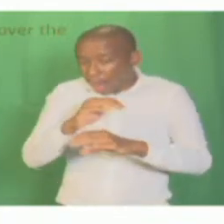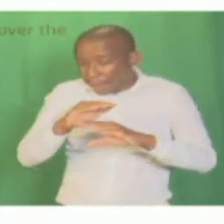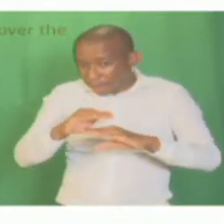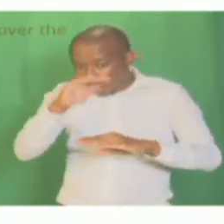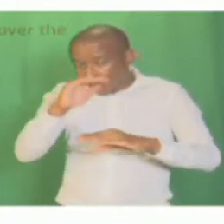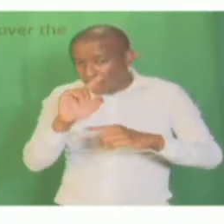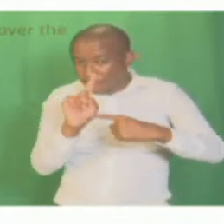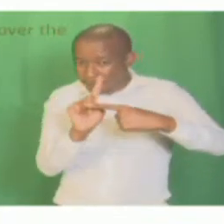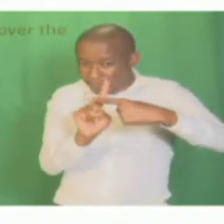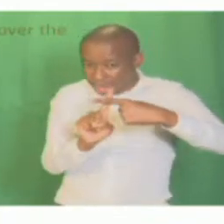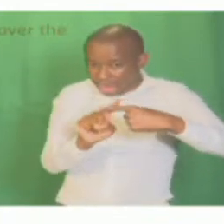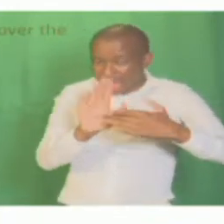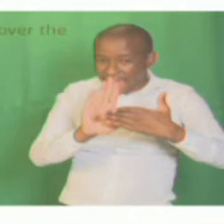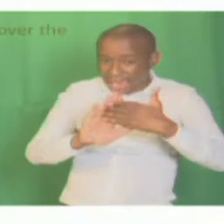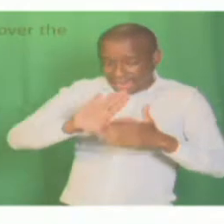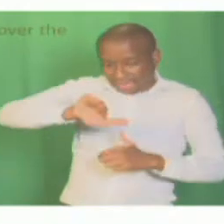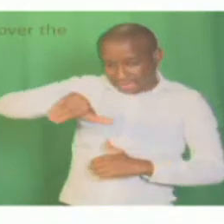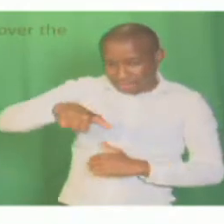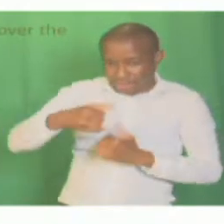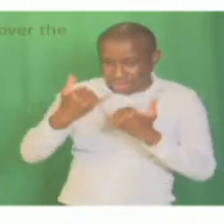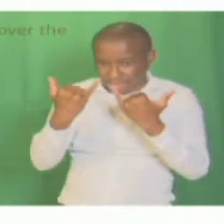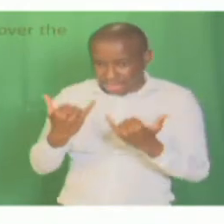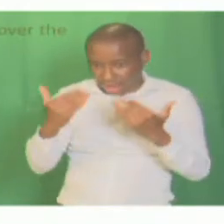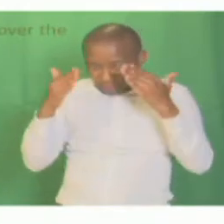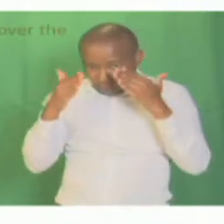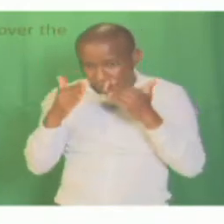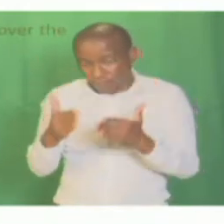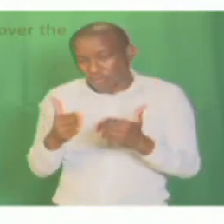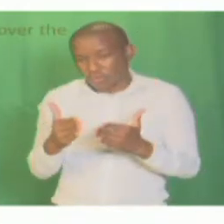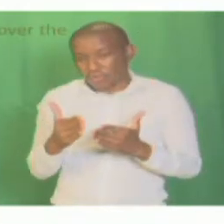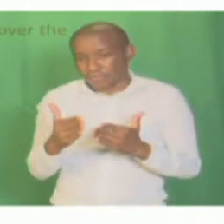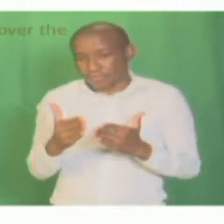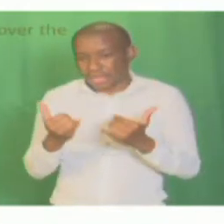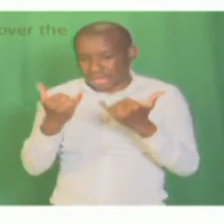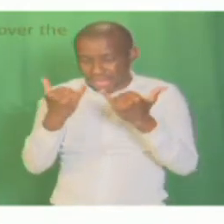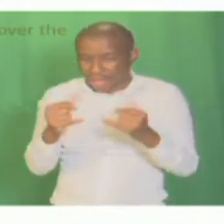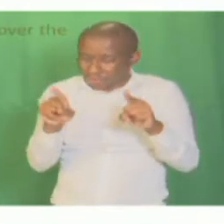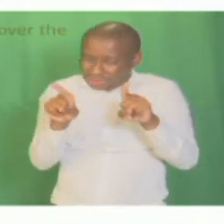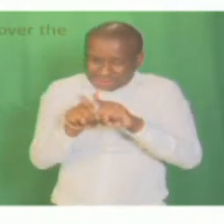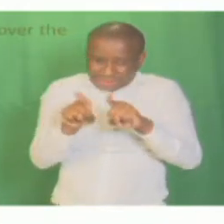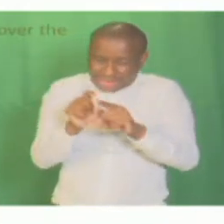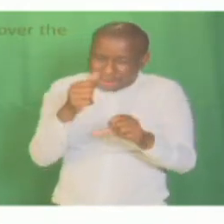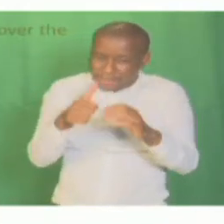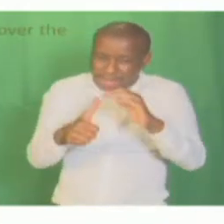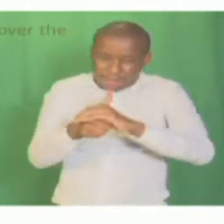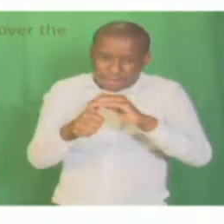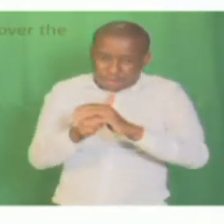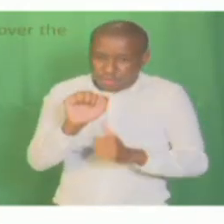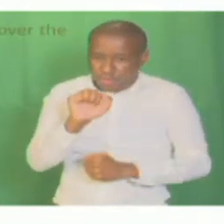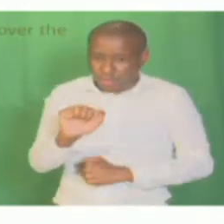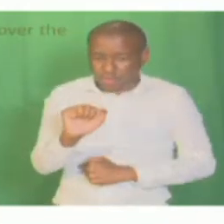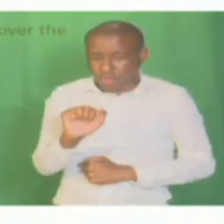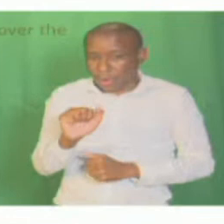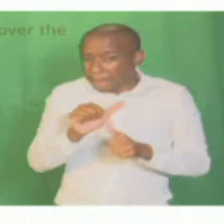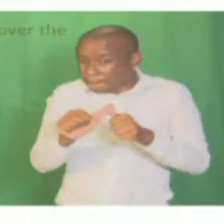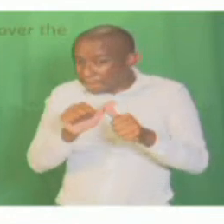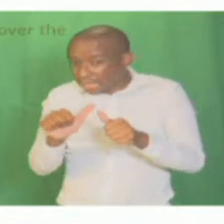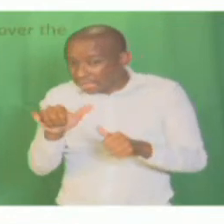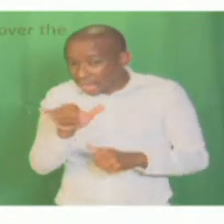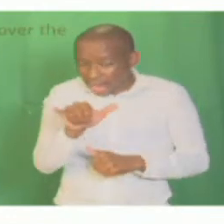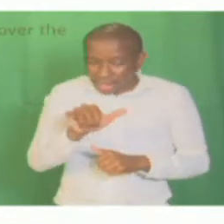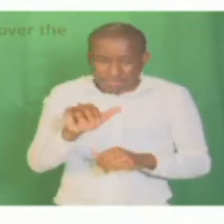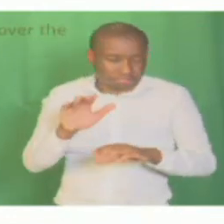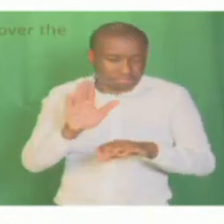addition and the subtraction. And these are also at the same level. addition is not better than